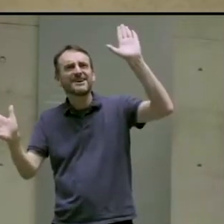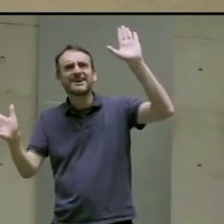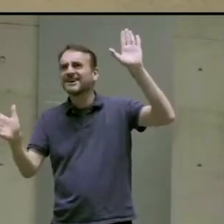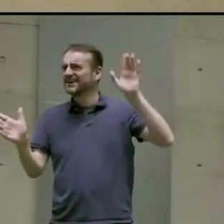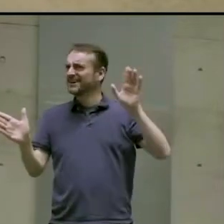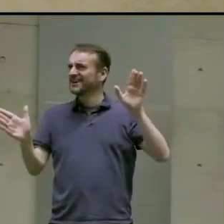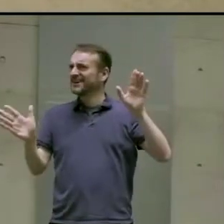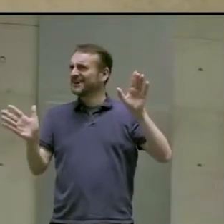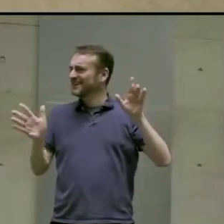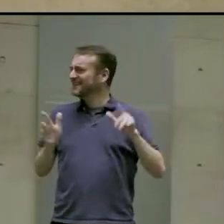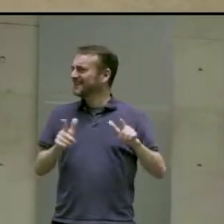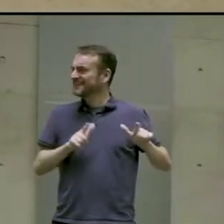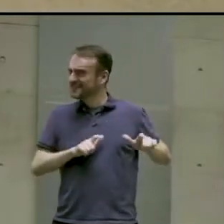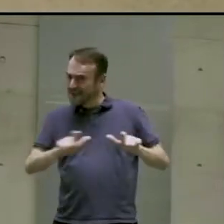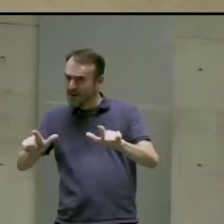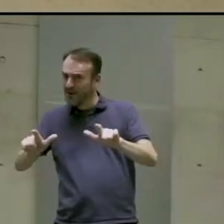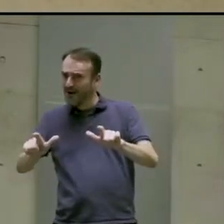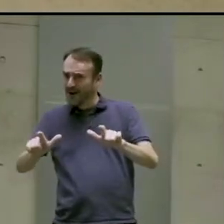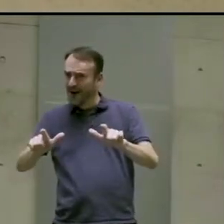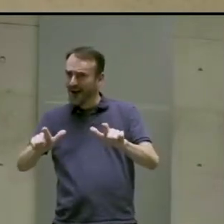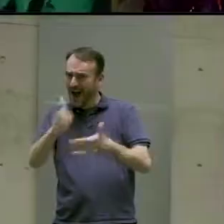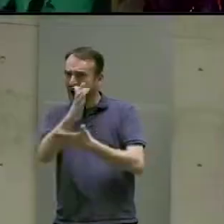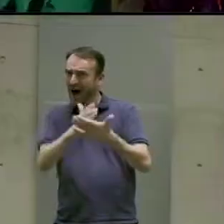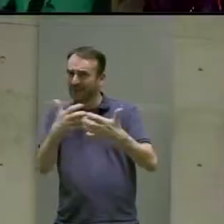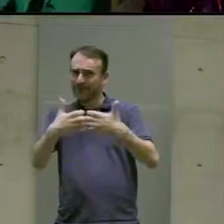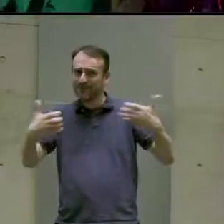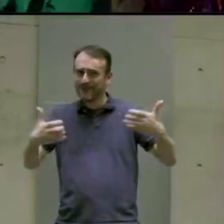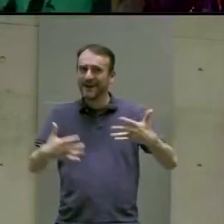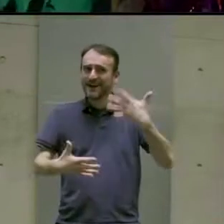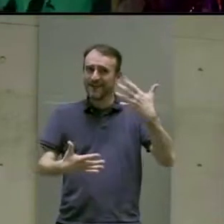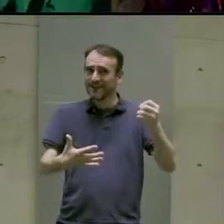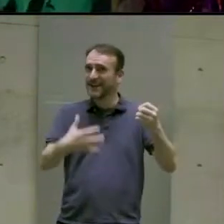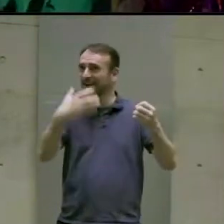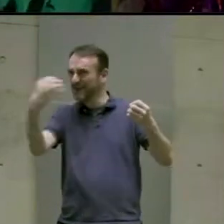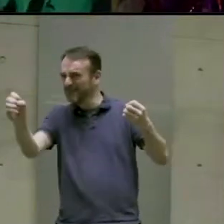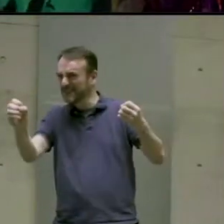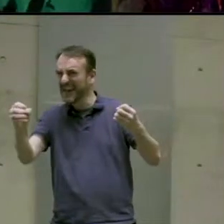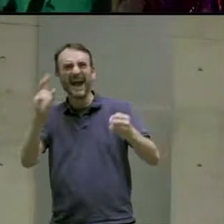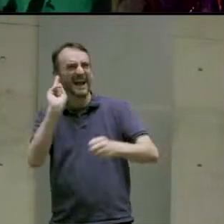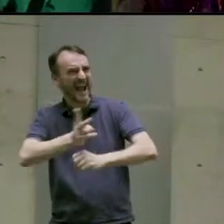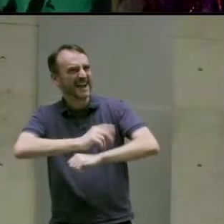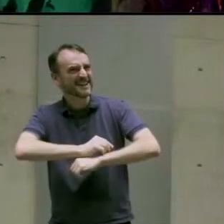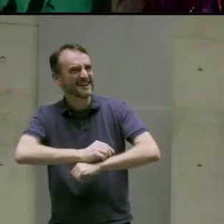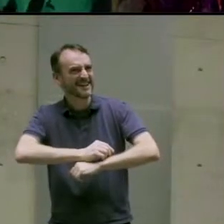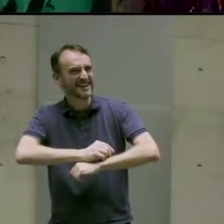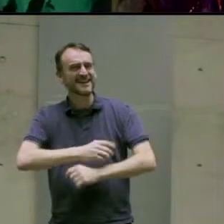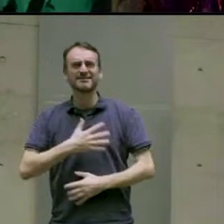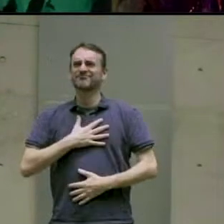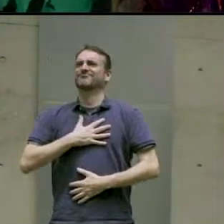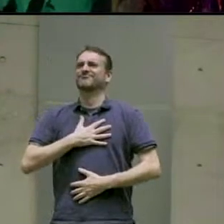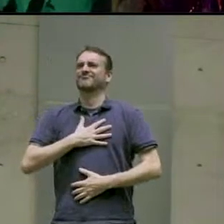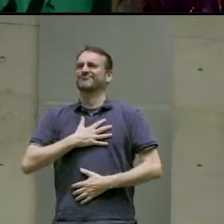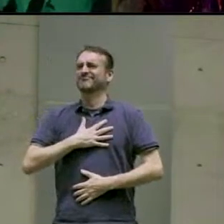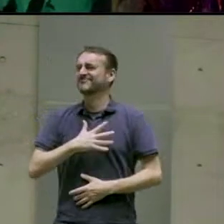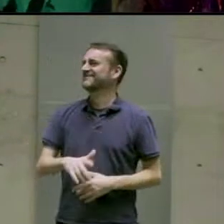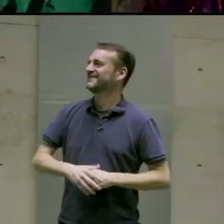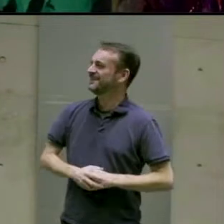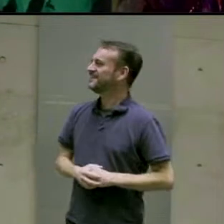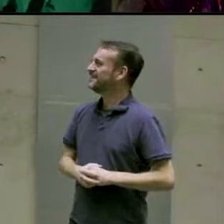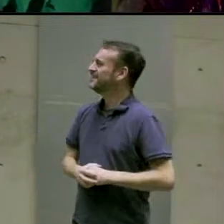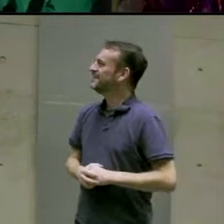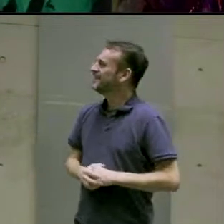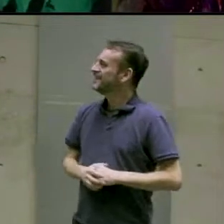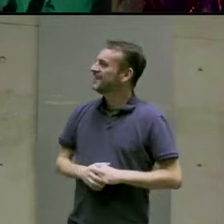right. So it's about 50-50 again, unsurprisingly. One thing I found